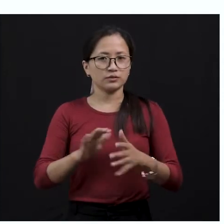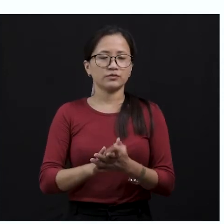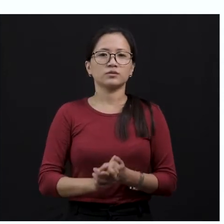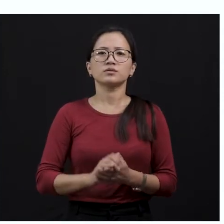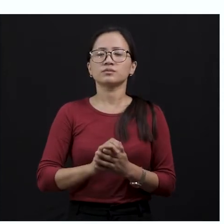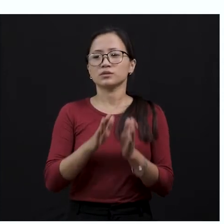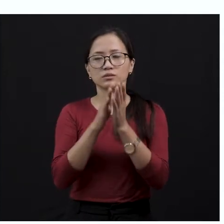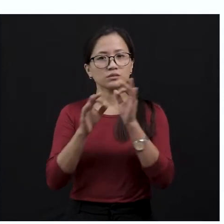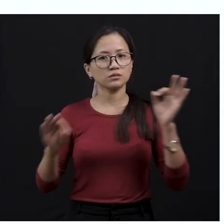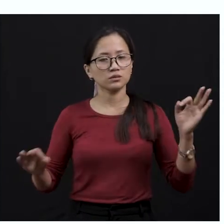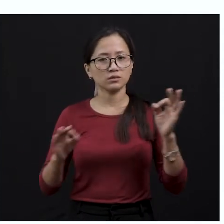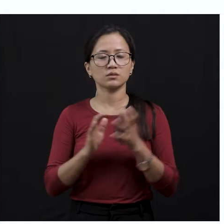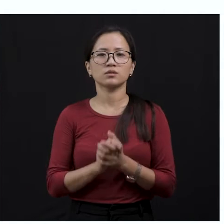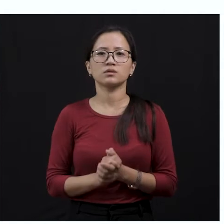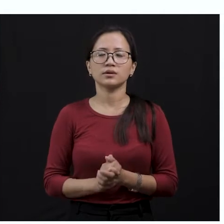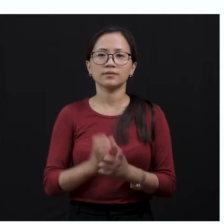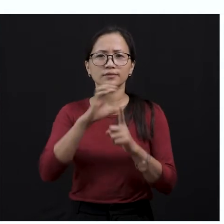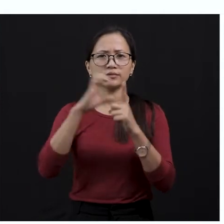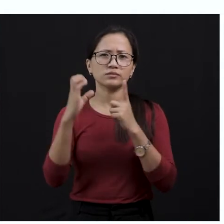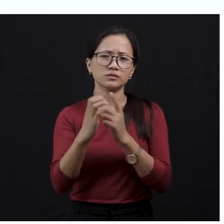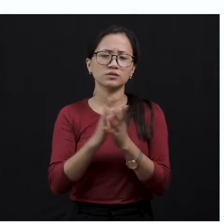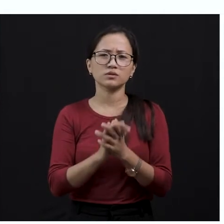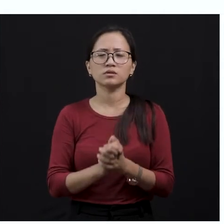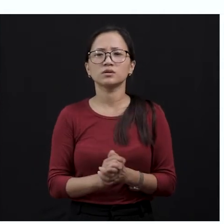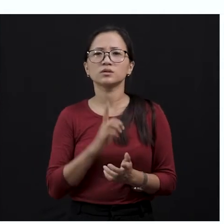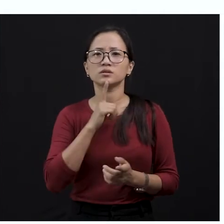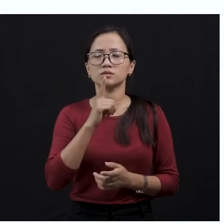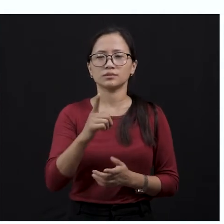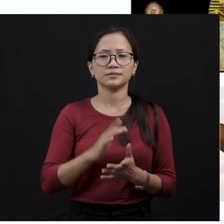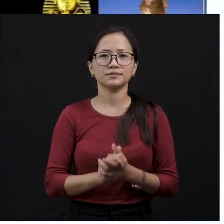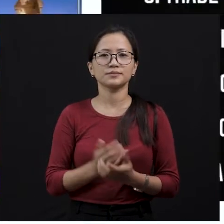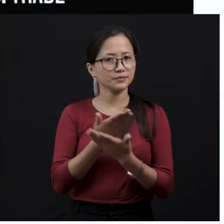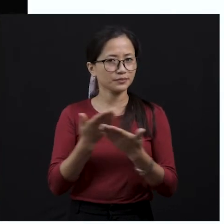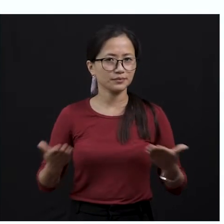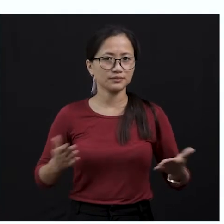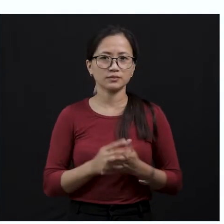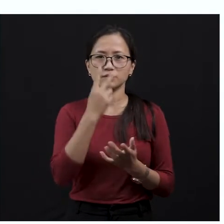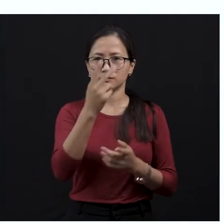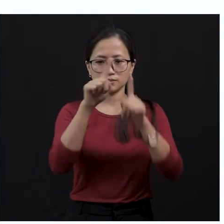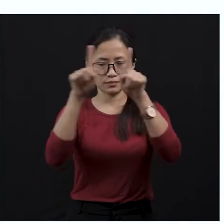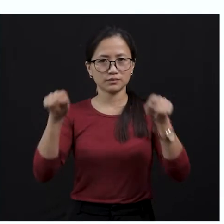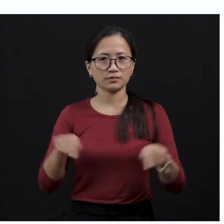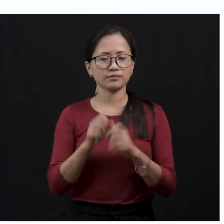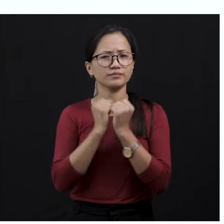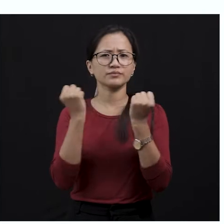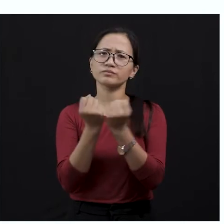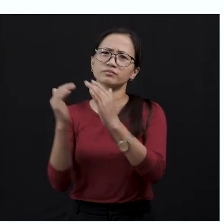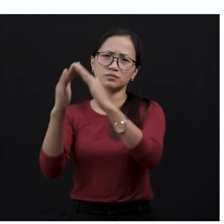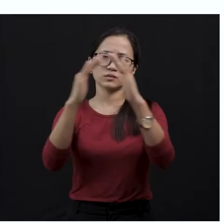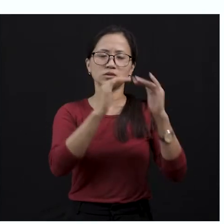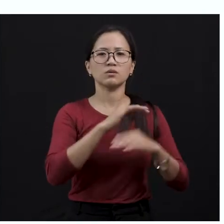about their story, about their culture. See, I told you about these things, right? The society,